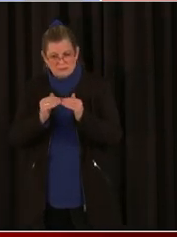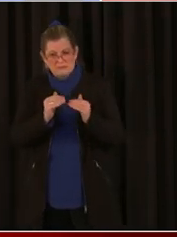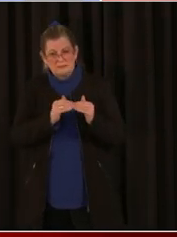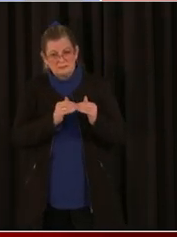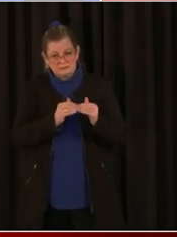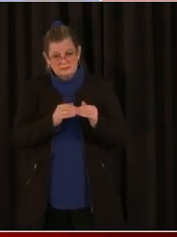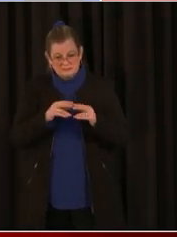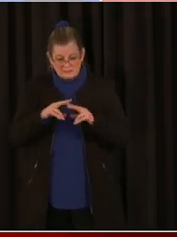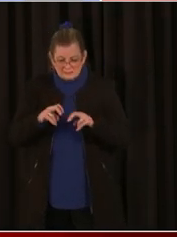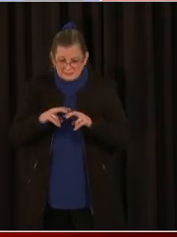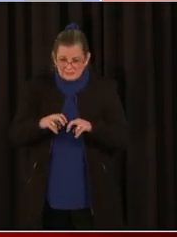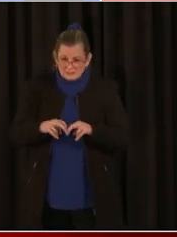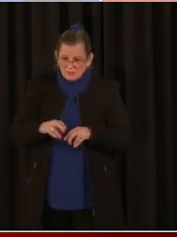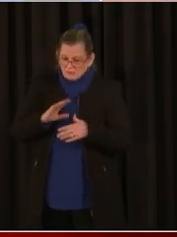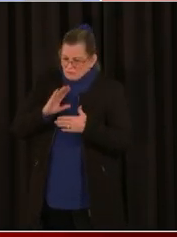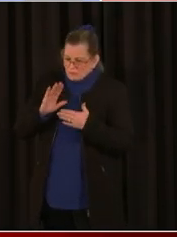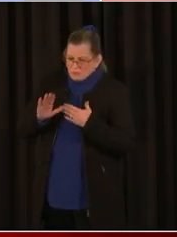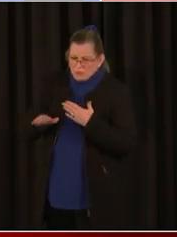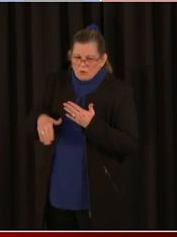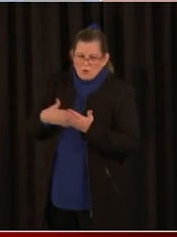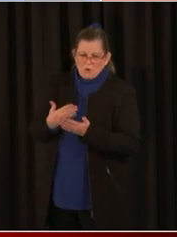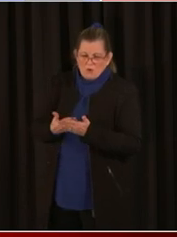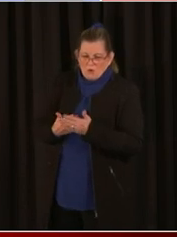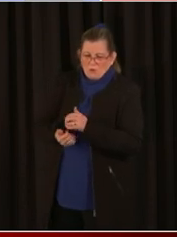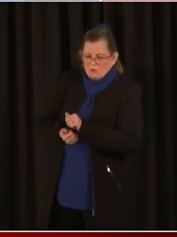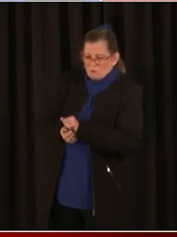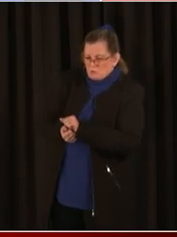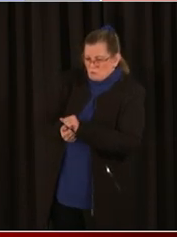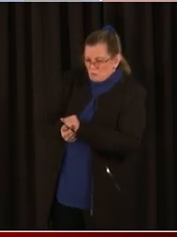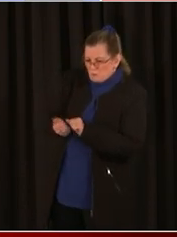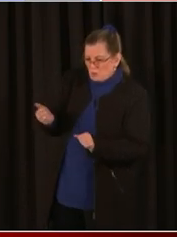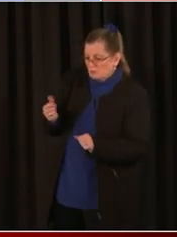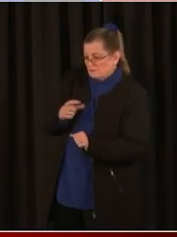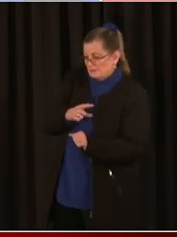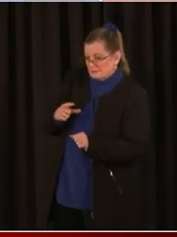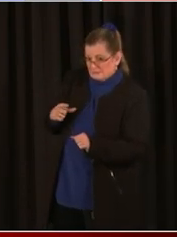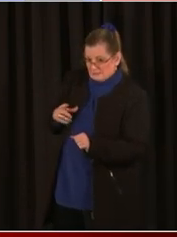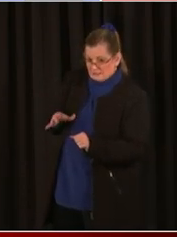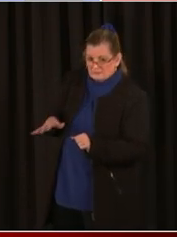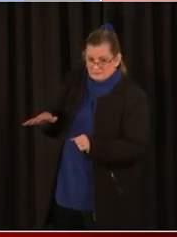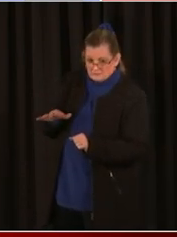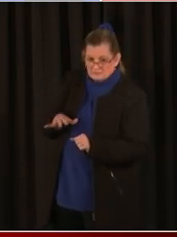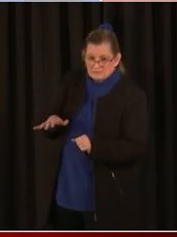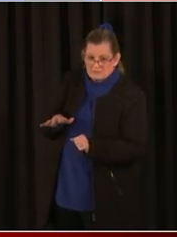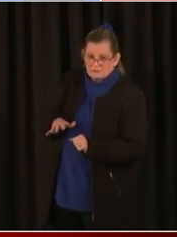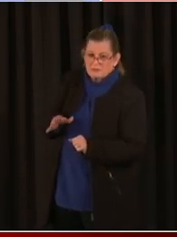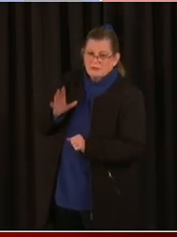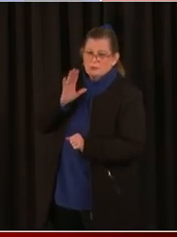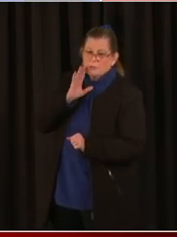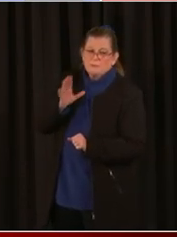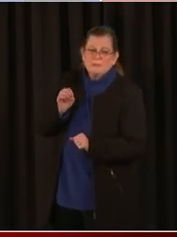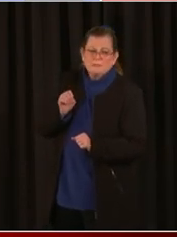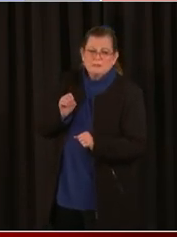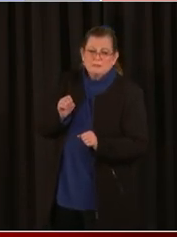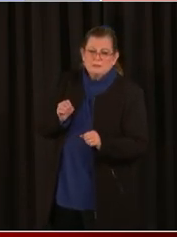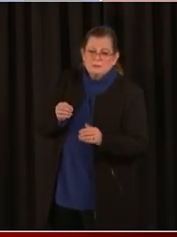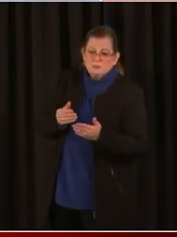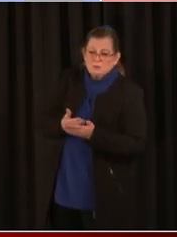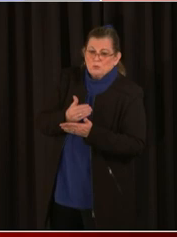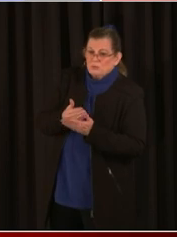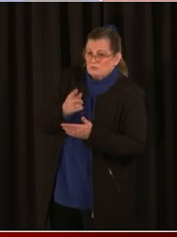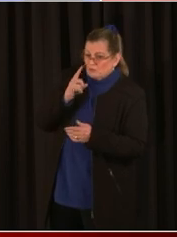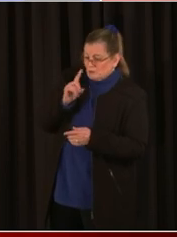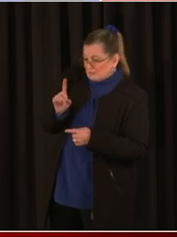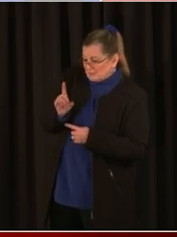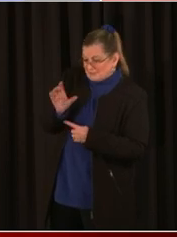most legislation, not 100%, but most legislation. And this is going to be new and